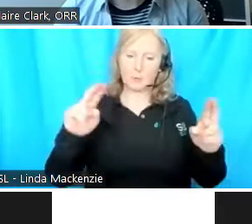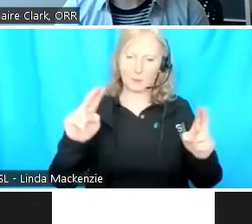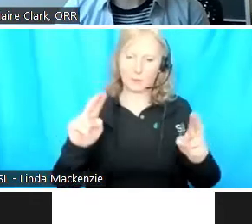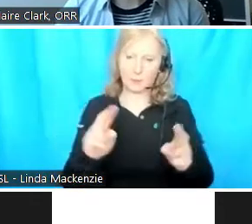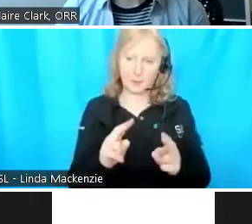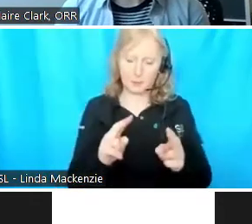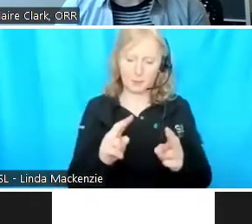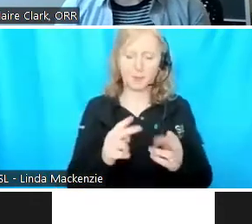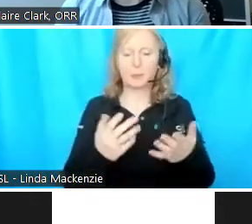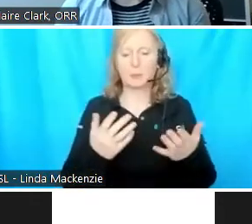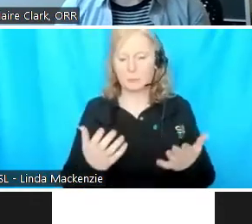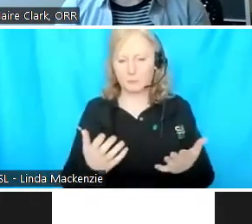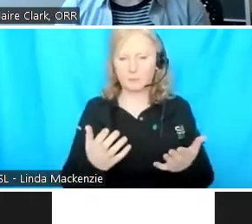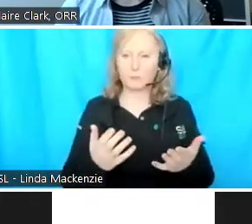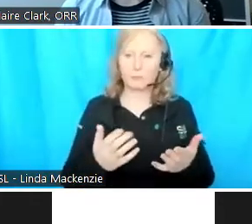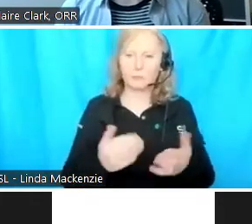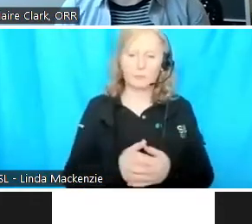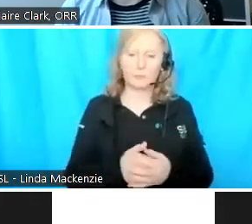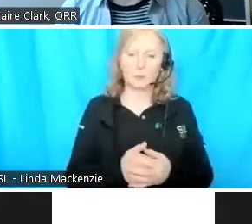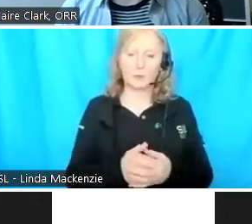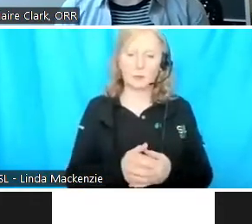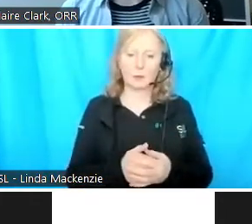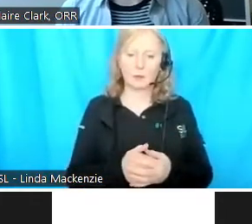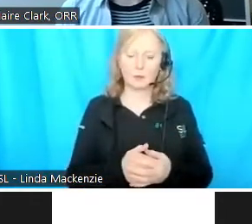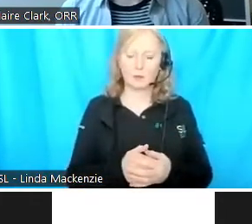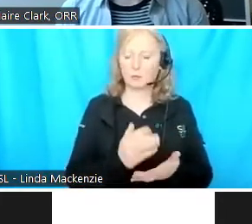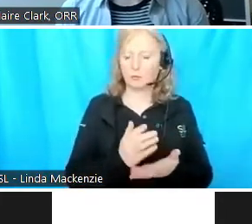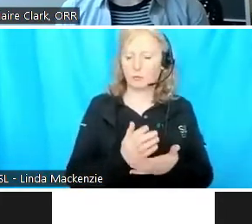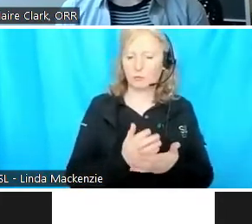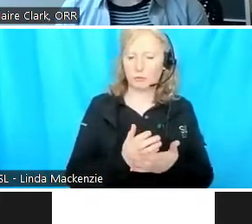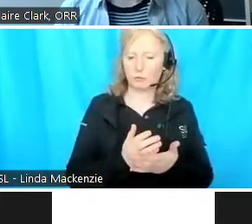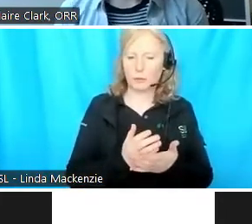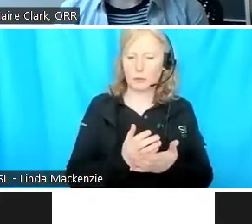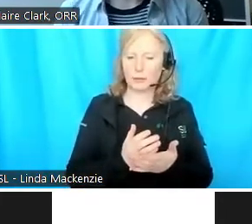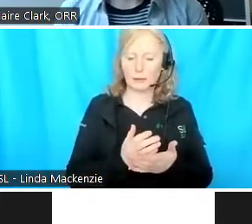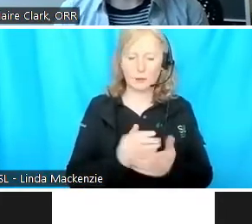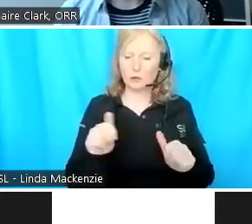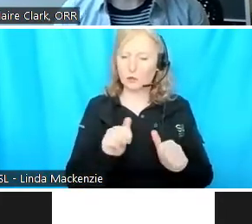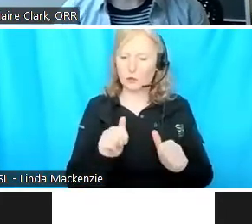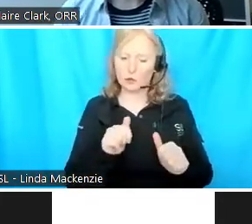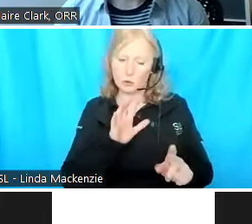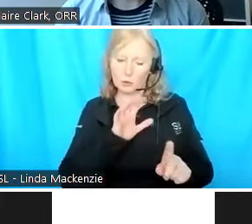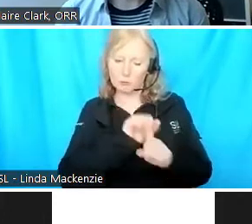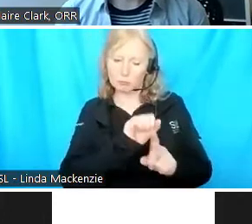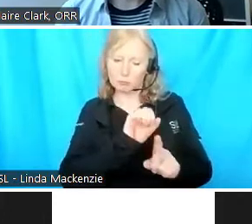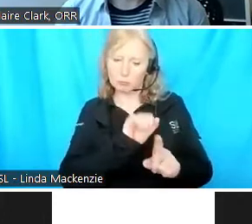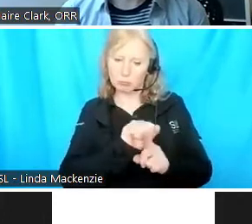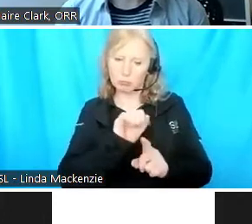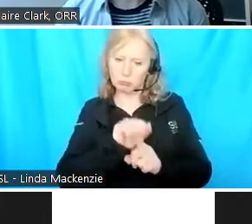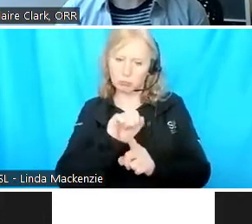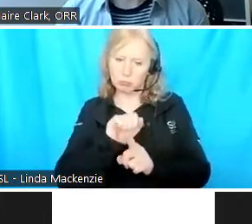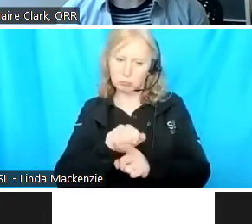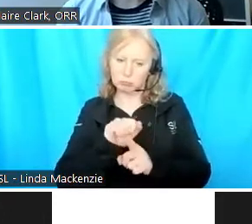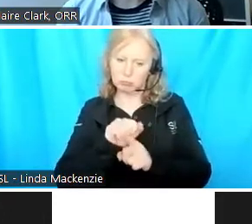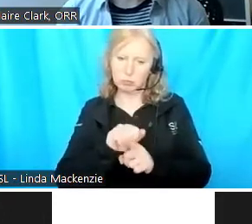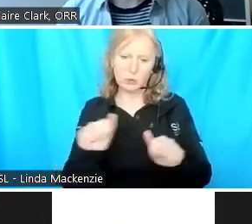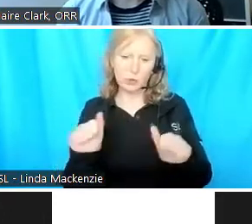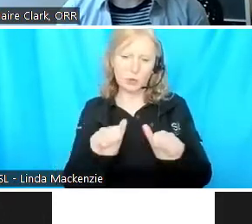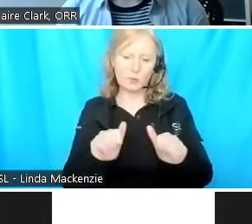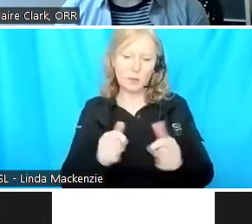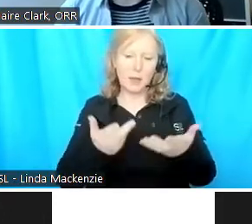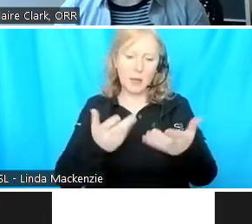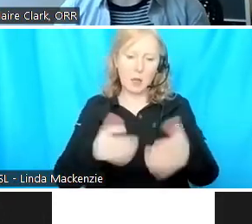obvious reasons. So we've been unable to detect an immediate shift in behaviour, but now that it's starting to pick